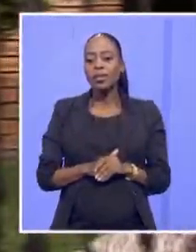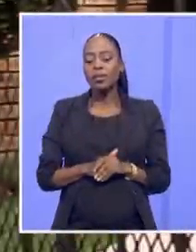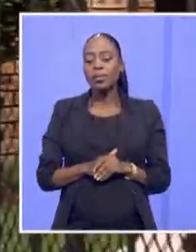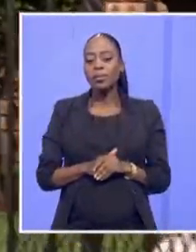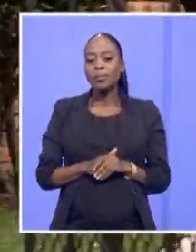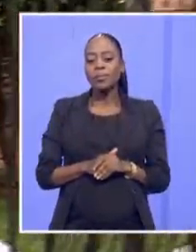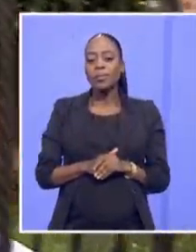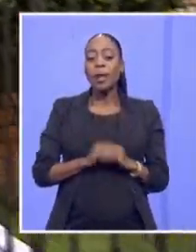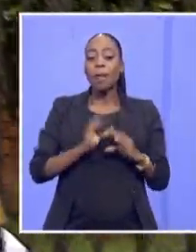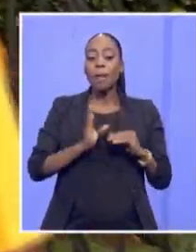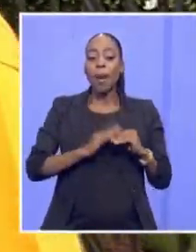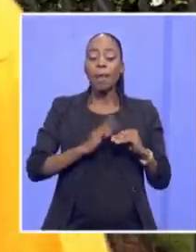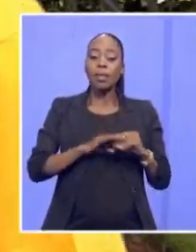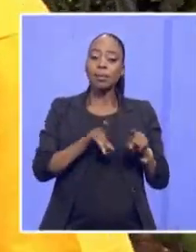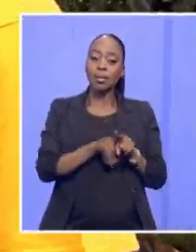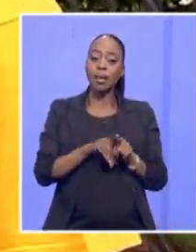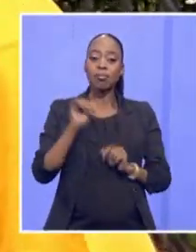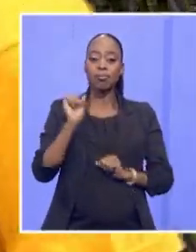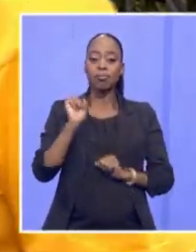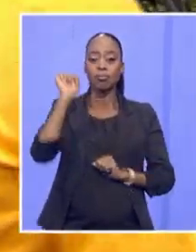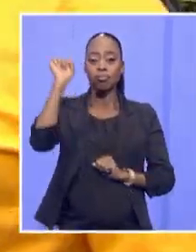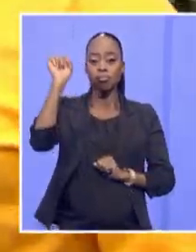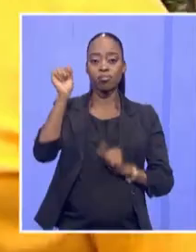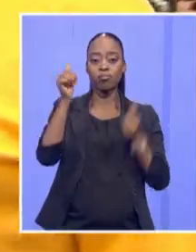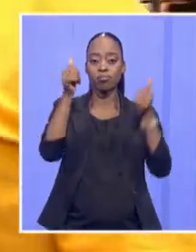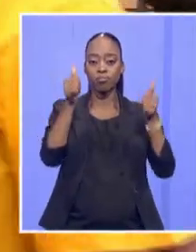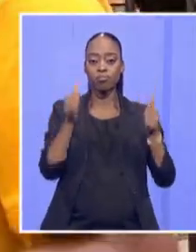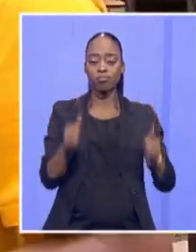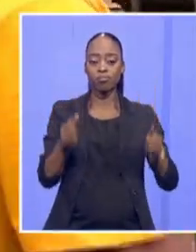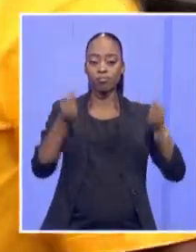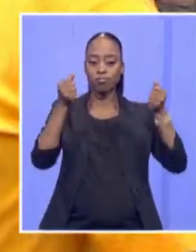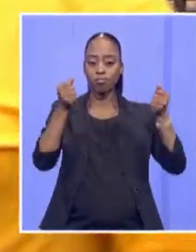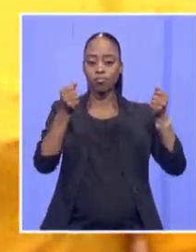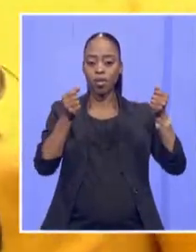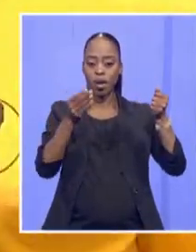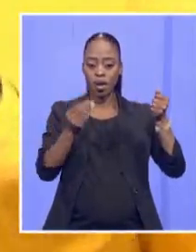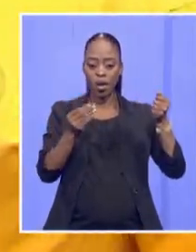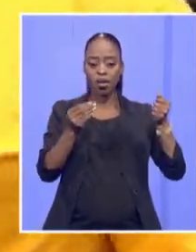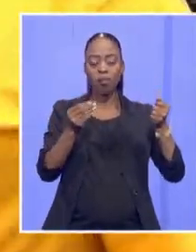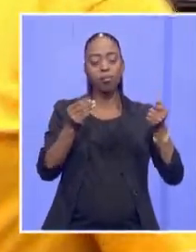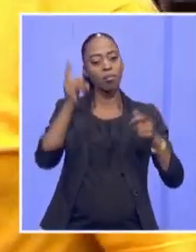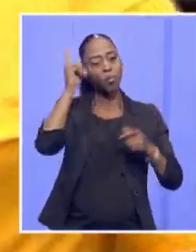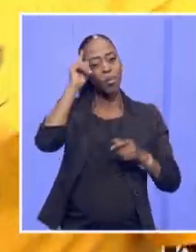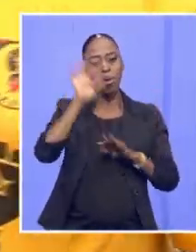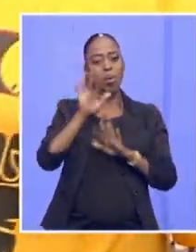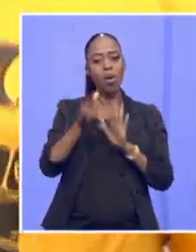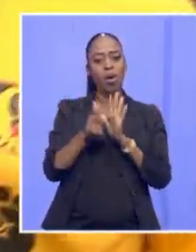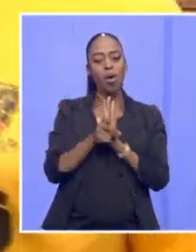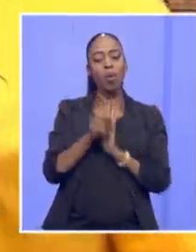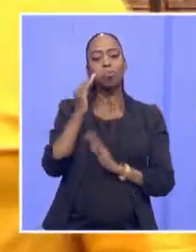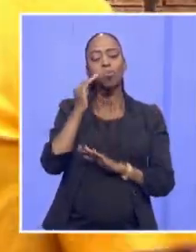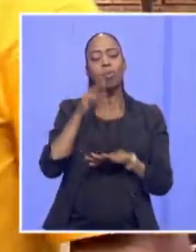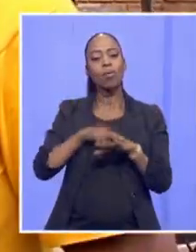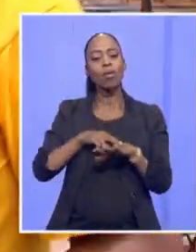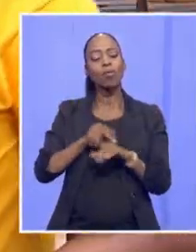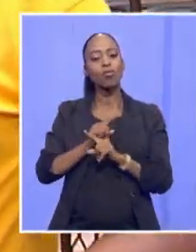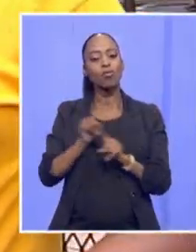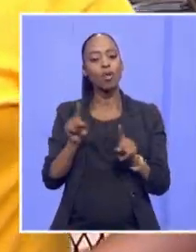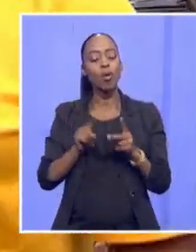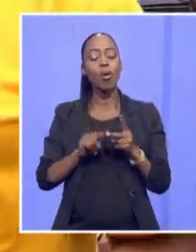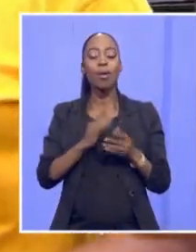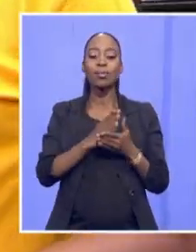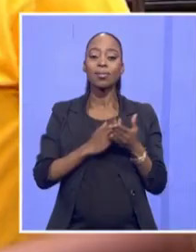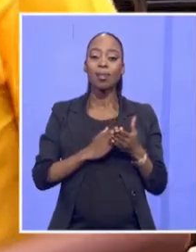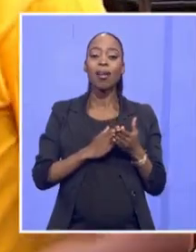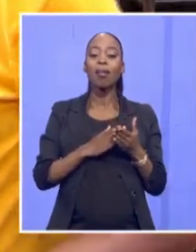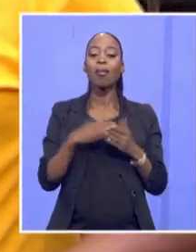see members of AZAPO carrying some placards. Blackness will not be outlawed by white racism. In some of them, the